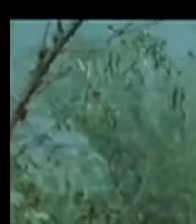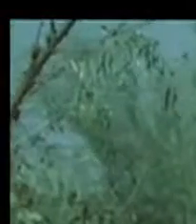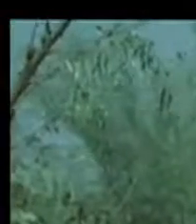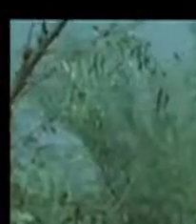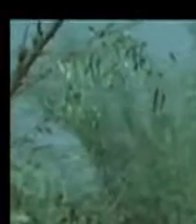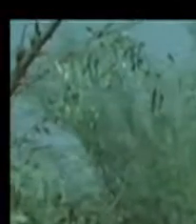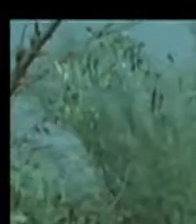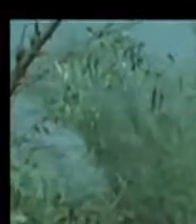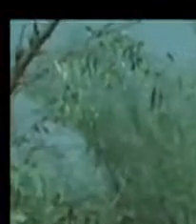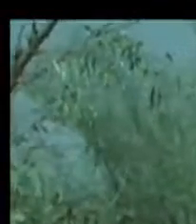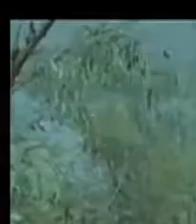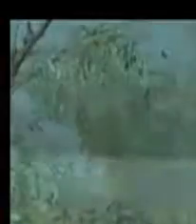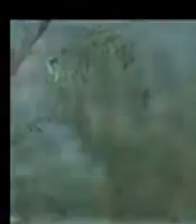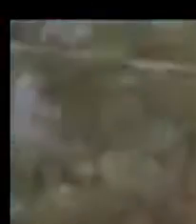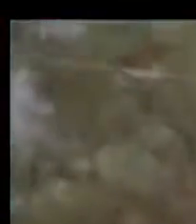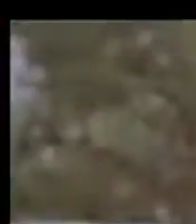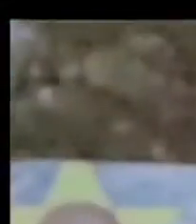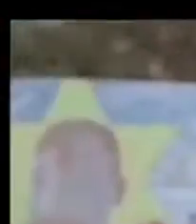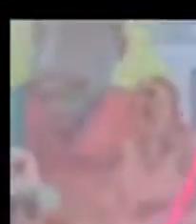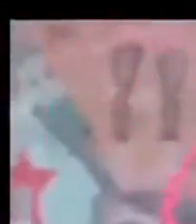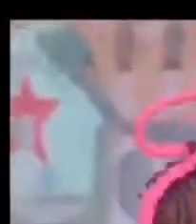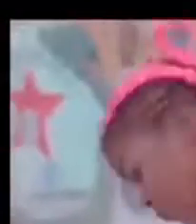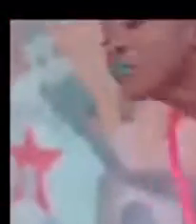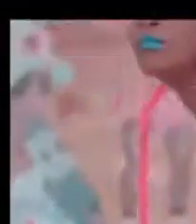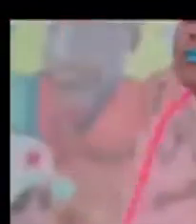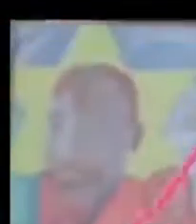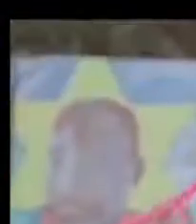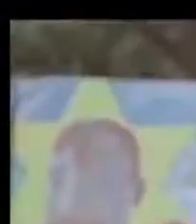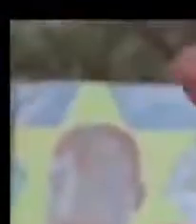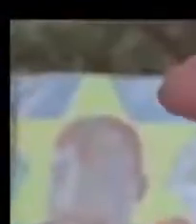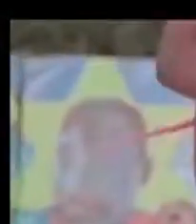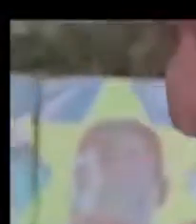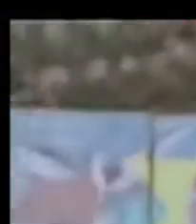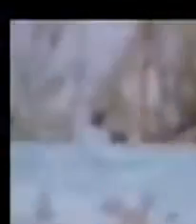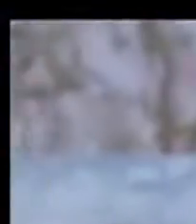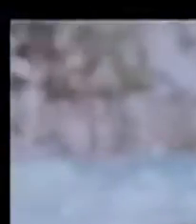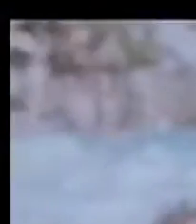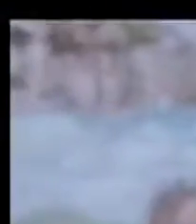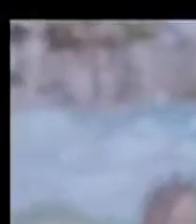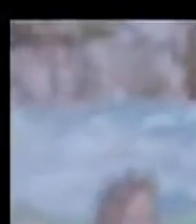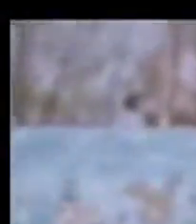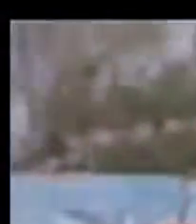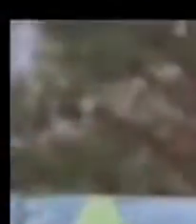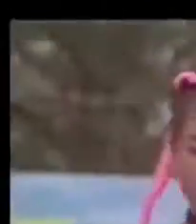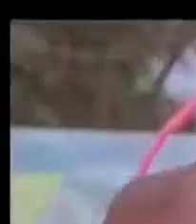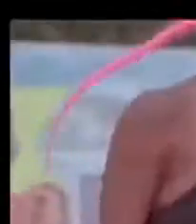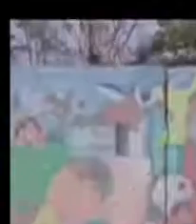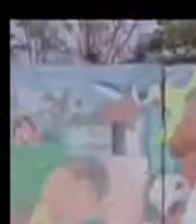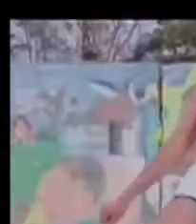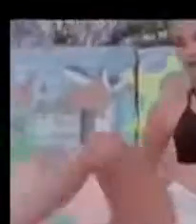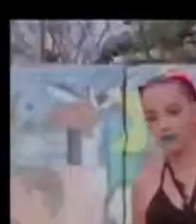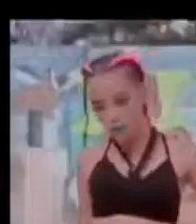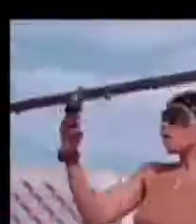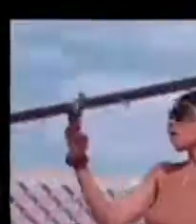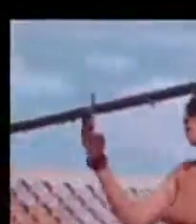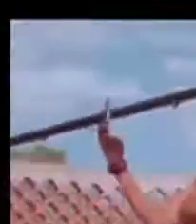I pray to God for my enemy. Why you ready,